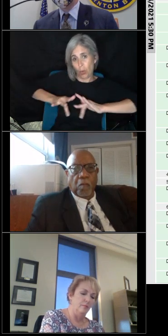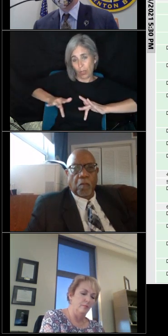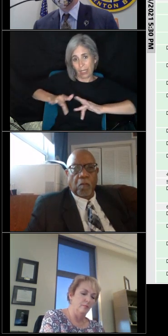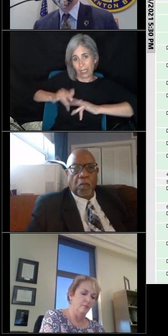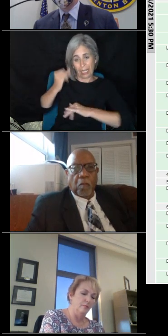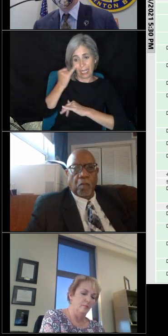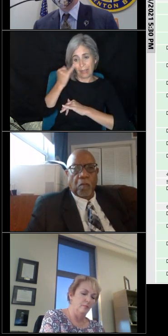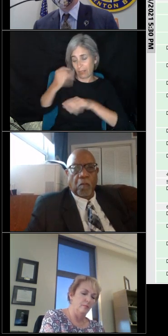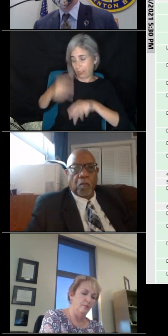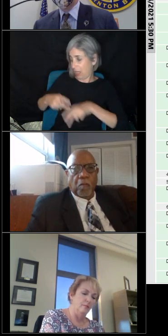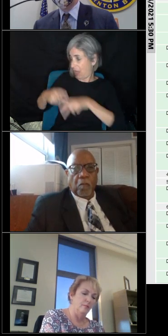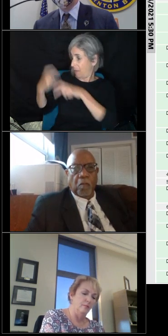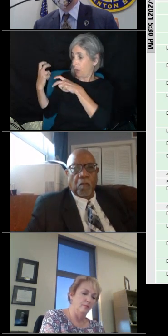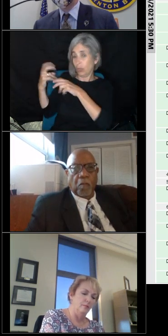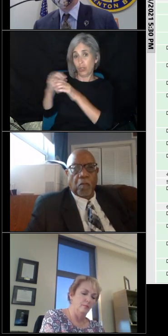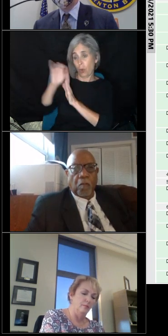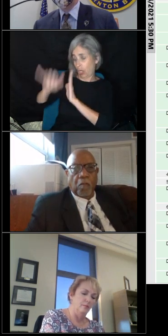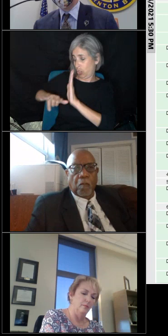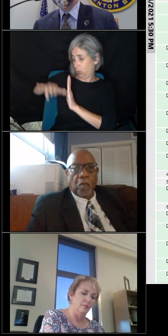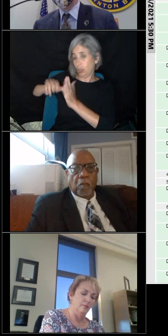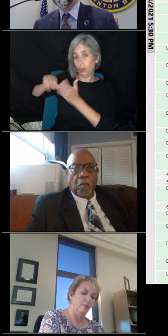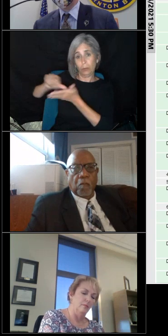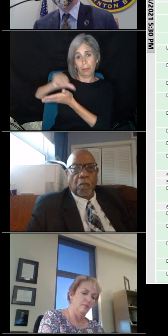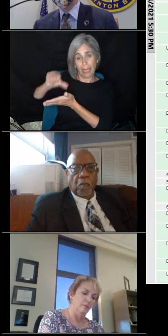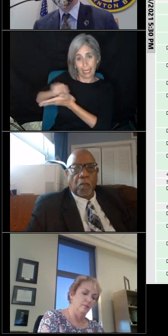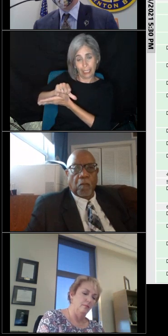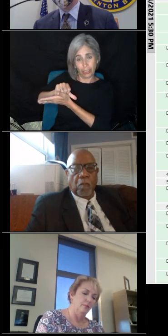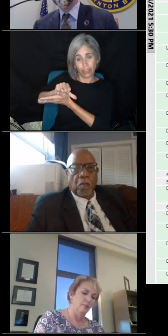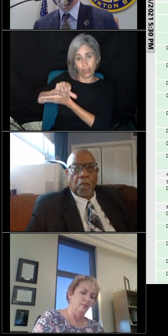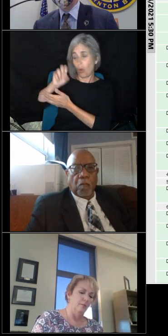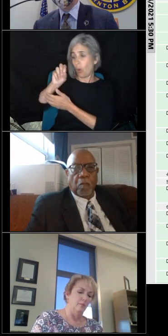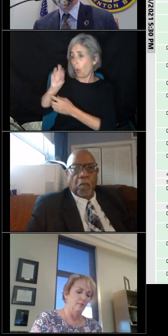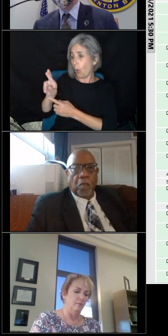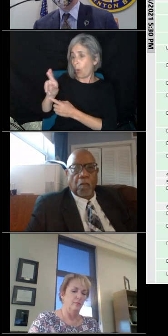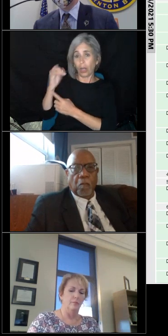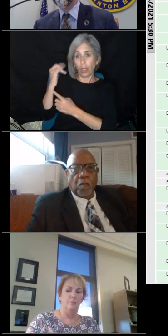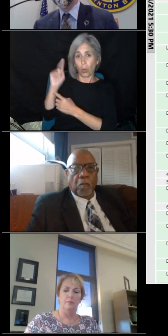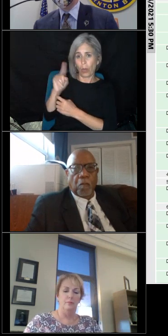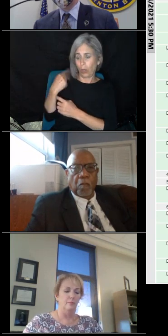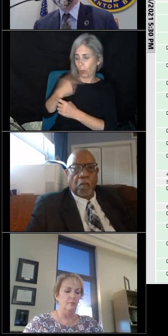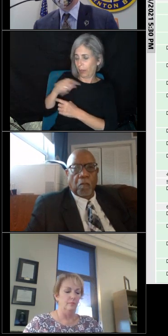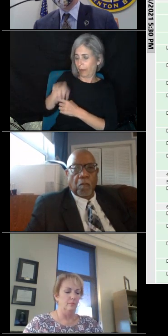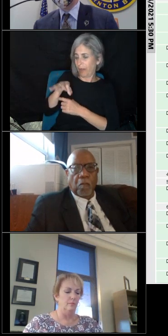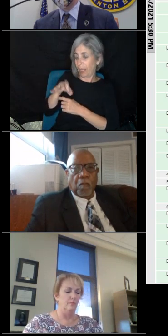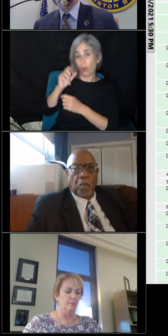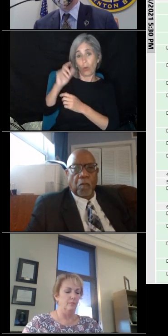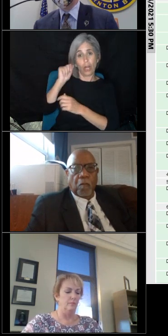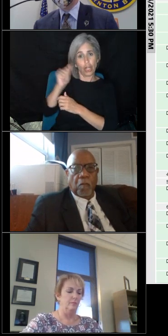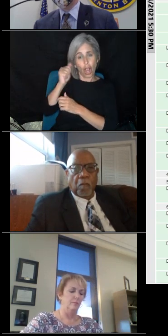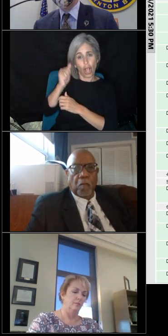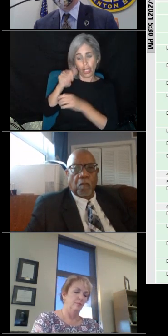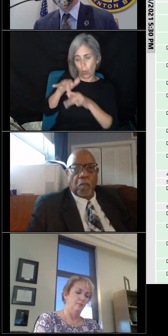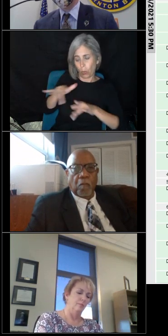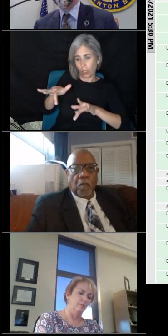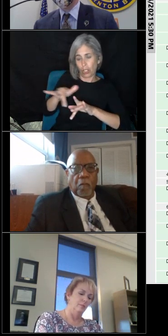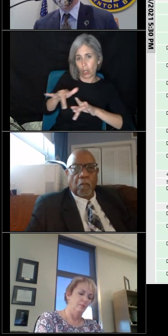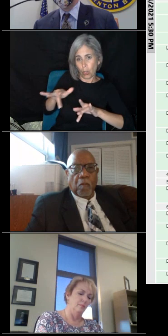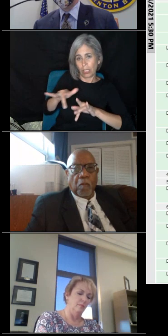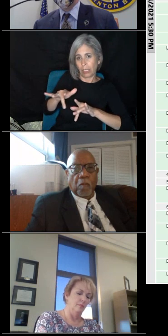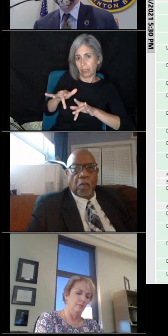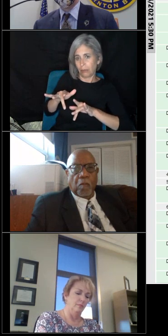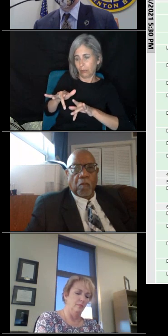uploaded to our YouTube page or where we can, or if it's just an audio recording as in years